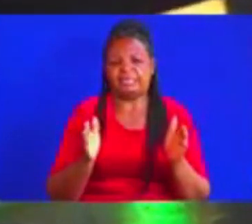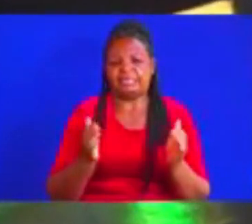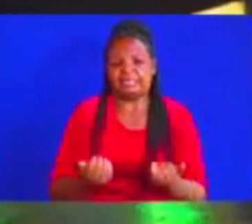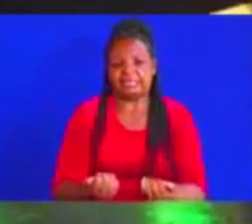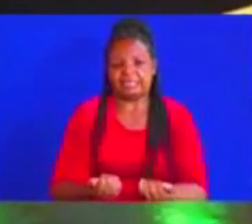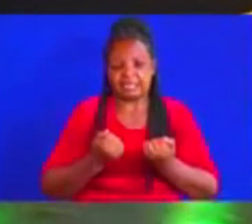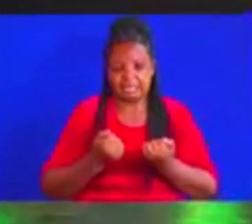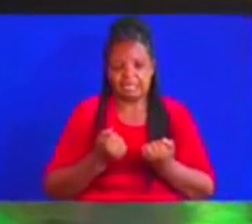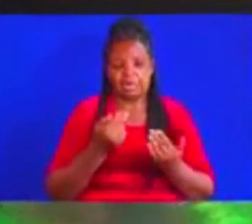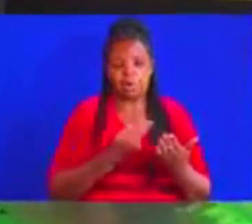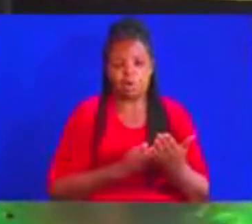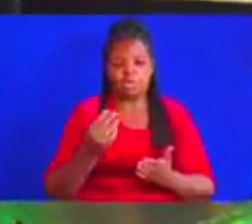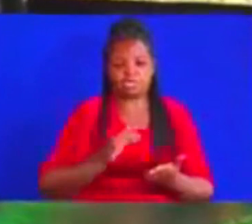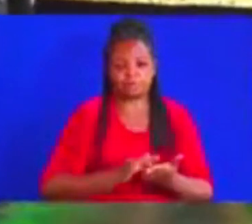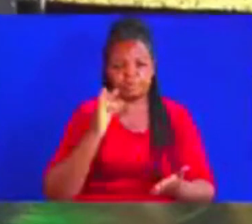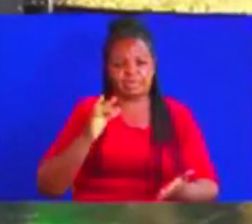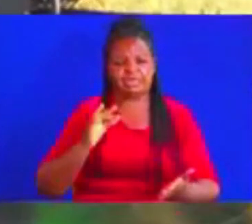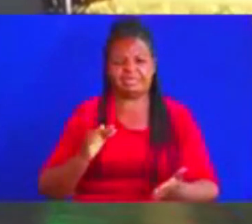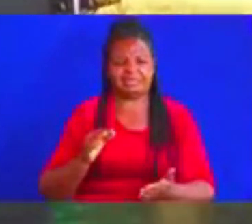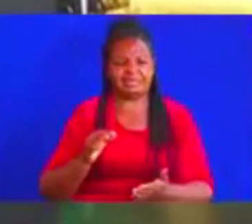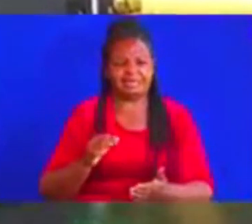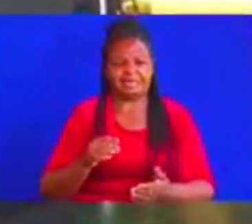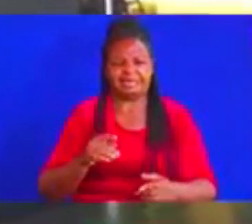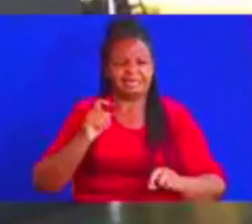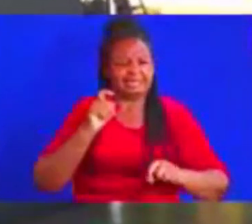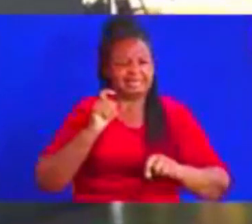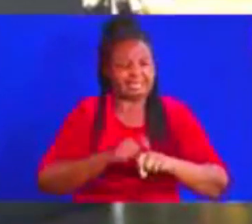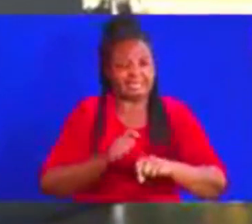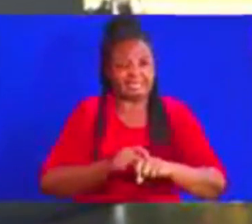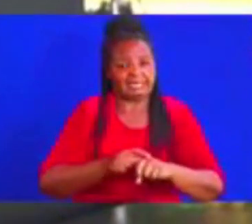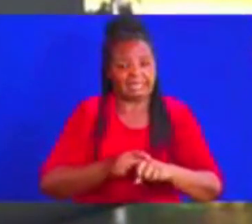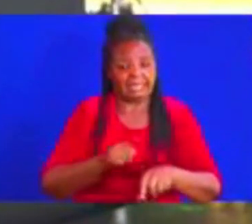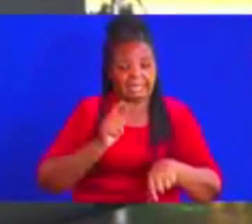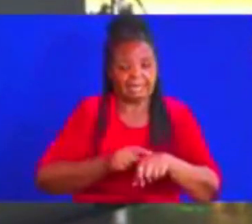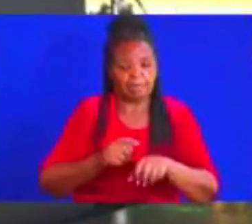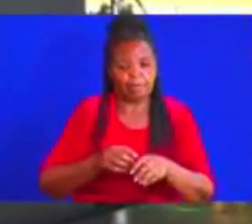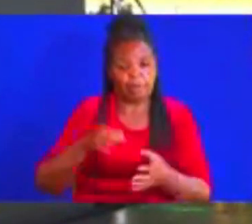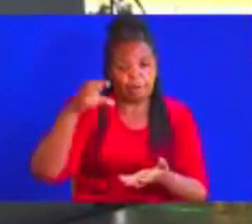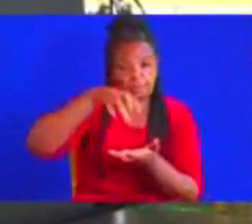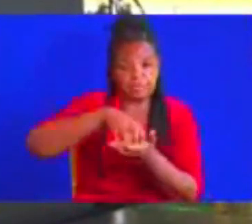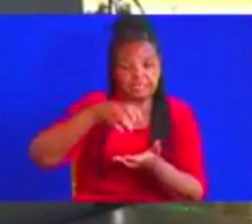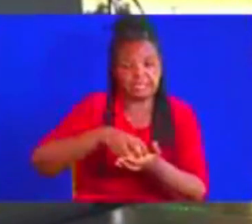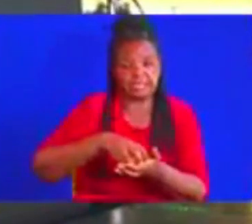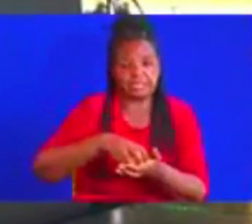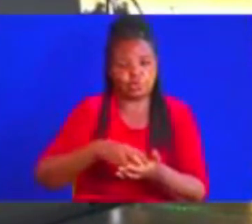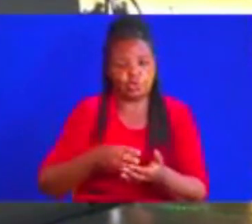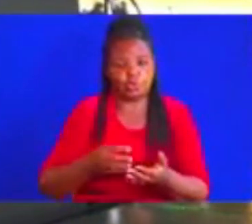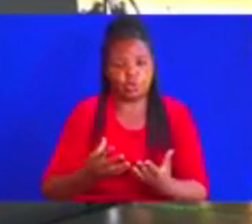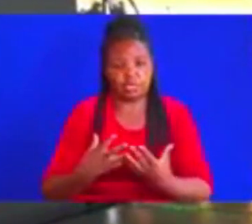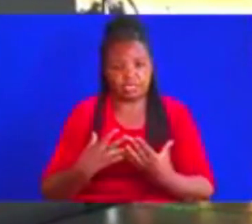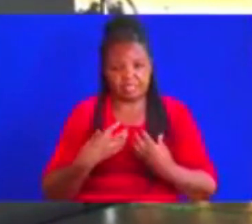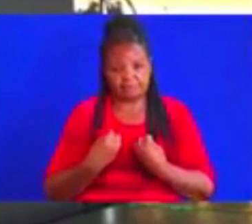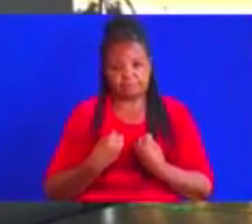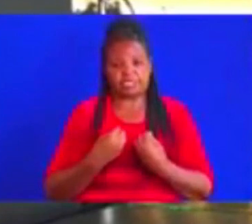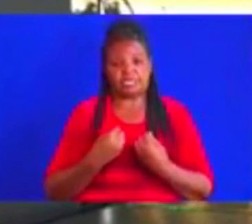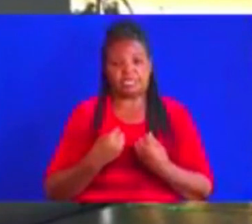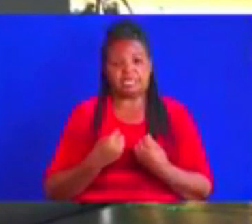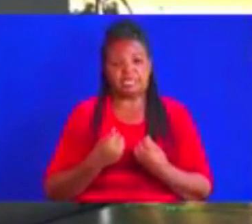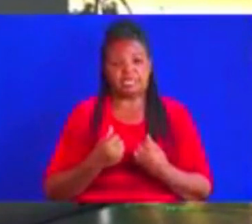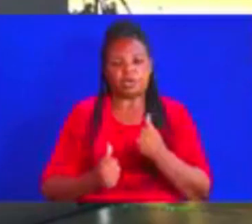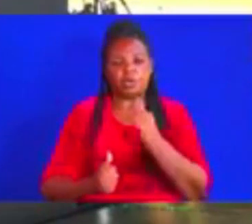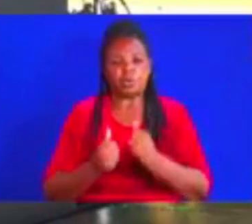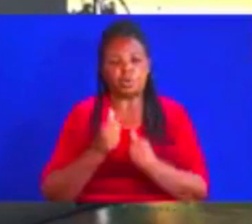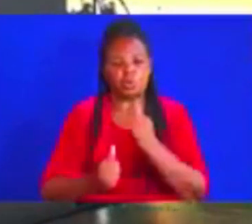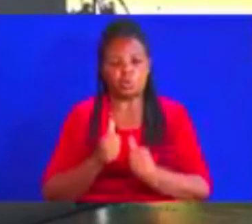be sensitive, and then that we position ourselves to receive even that which would